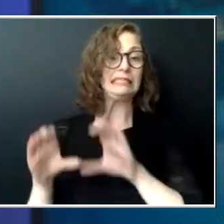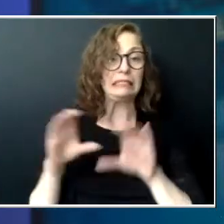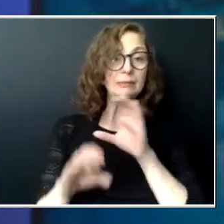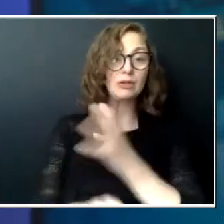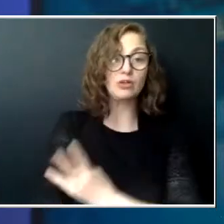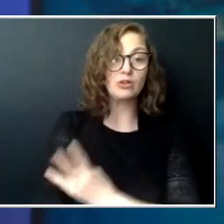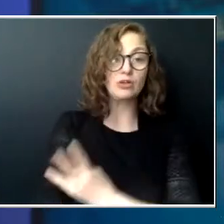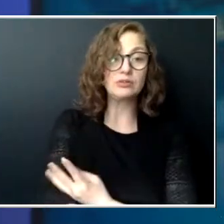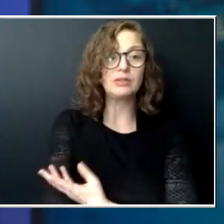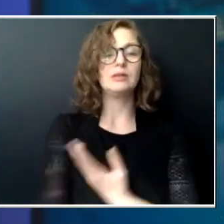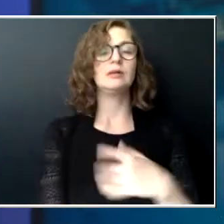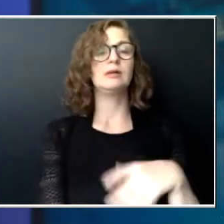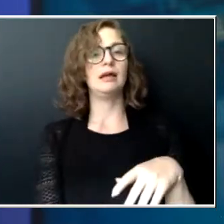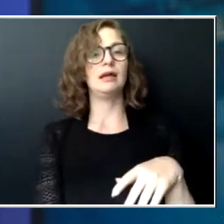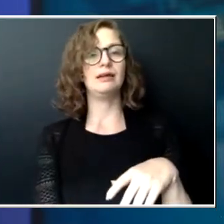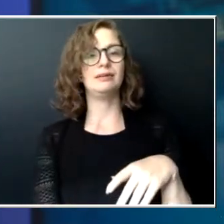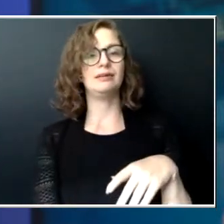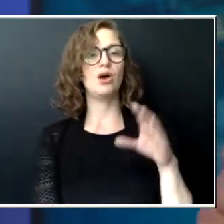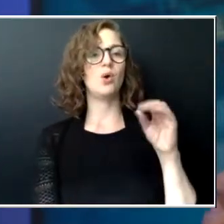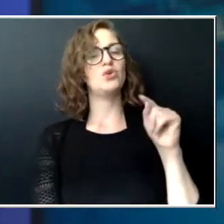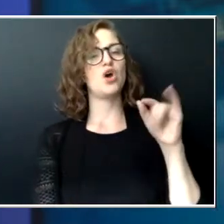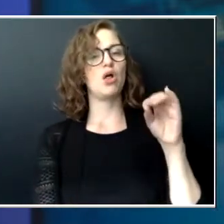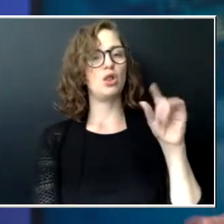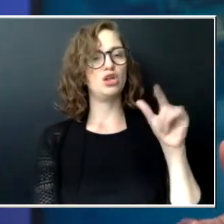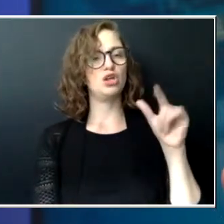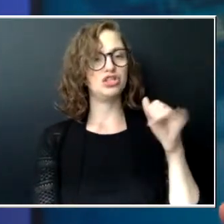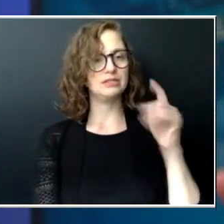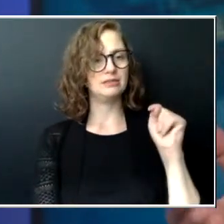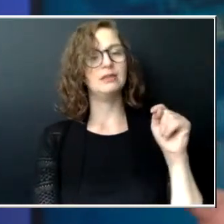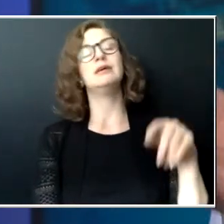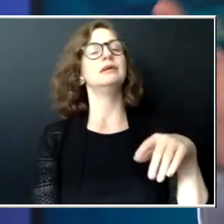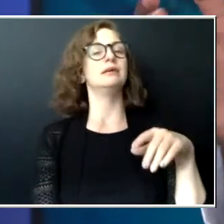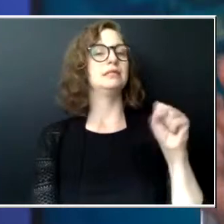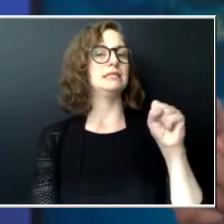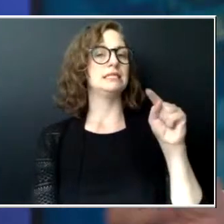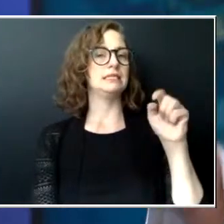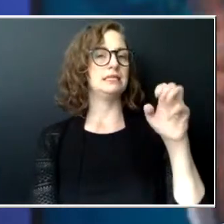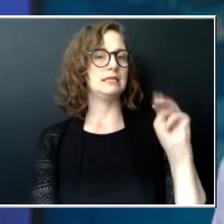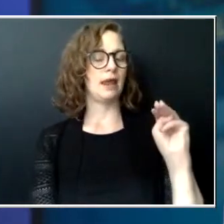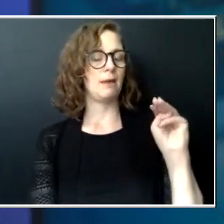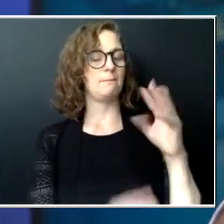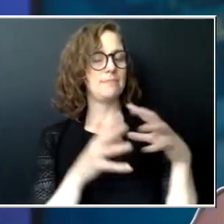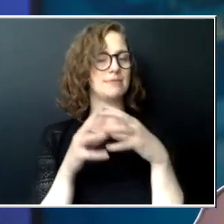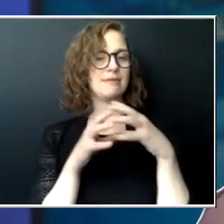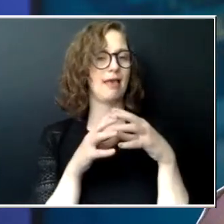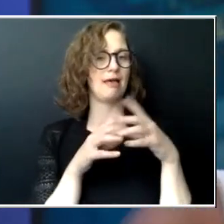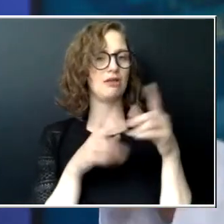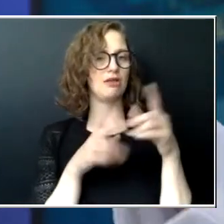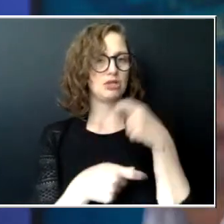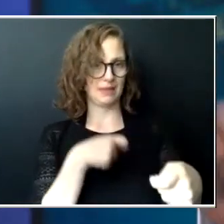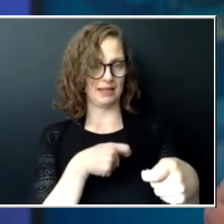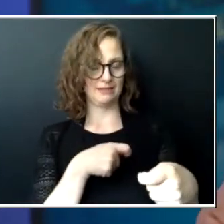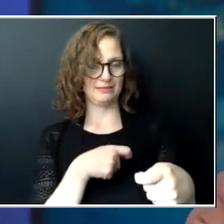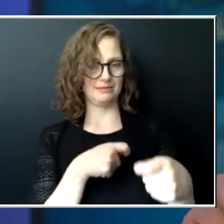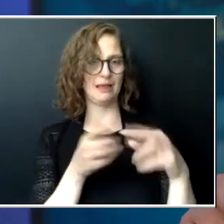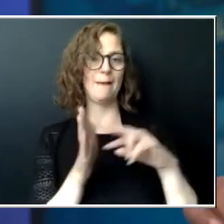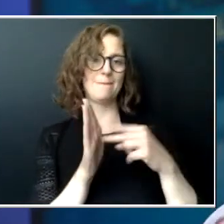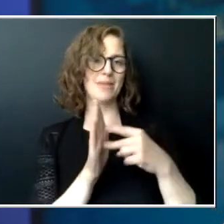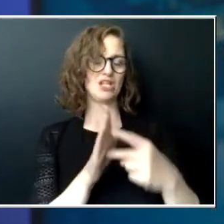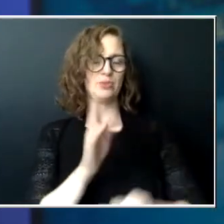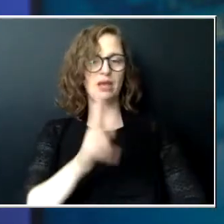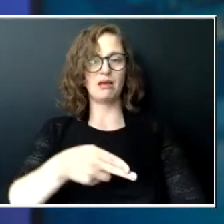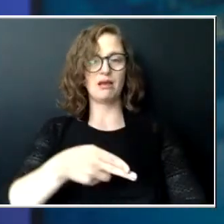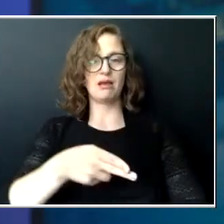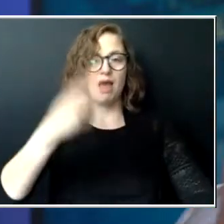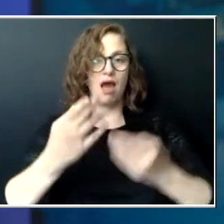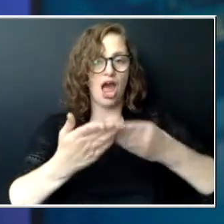transplant. Again, a big word, but that's where we give high-dose chemotherapy and just do a stem cell rescue.